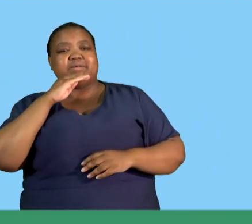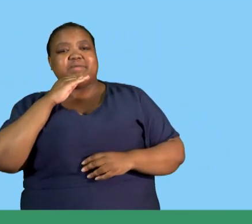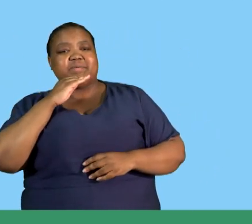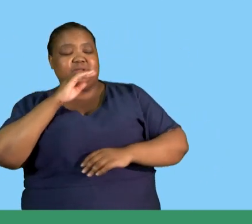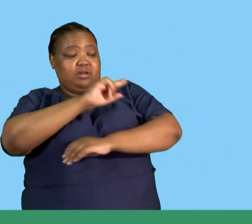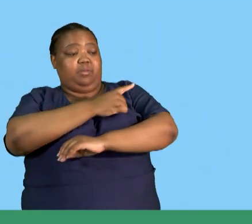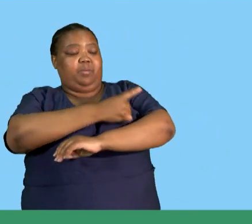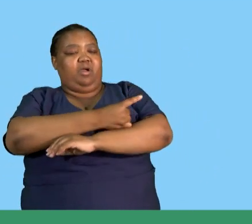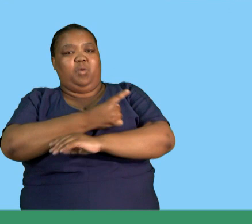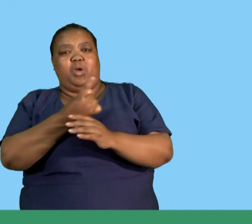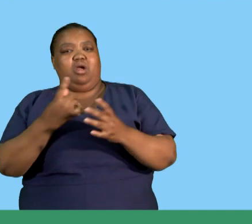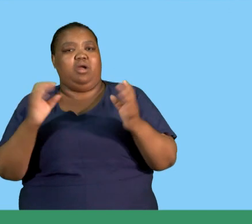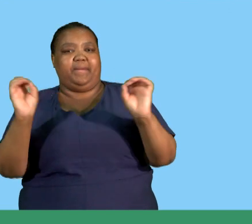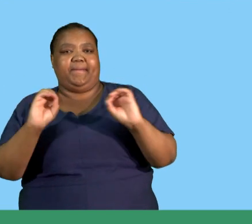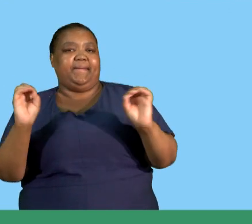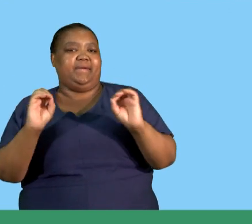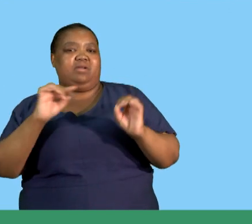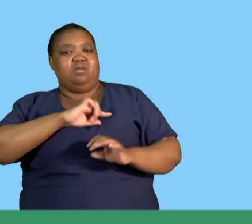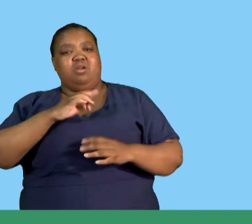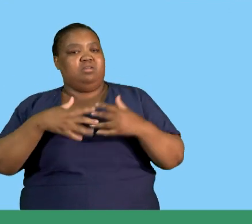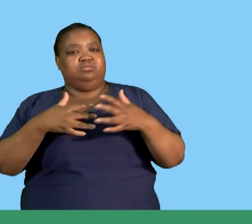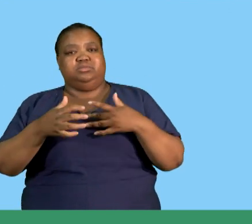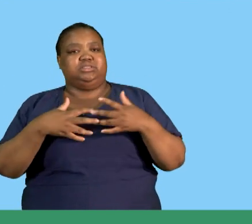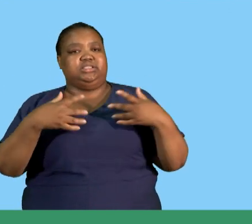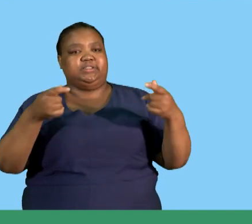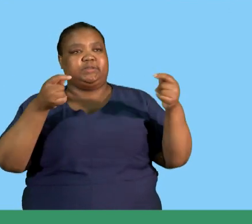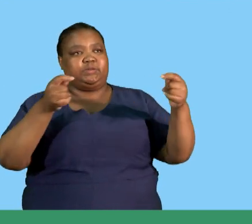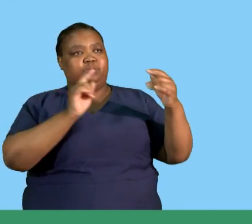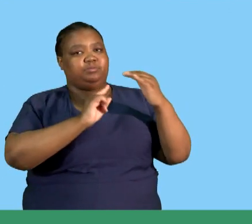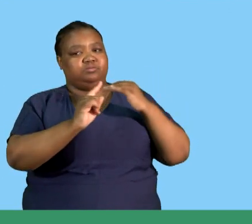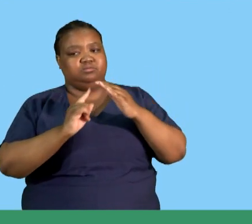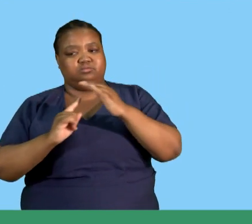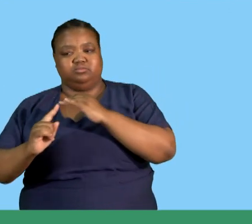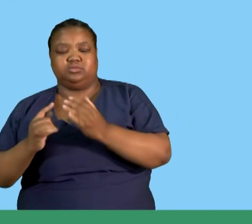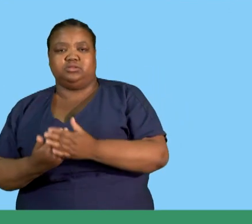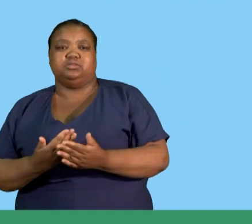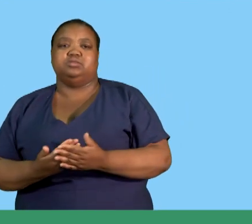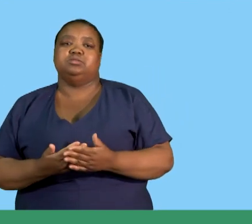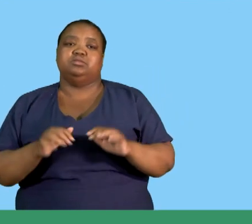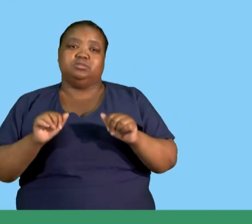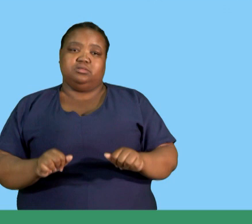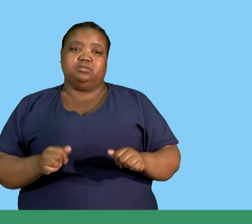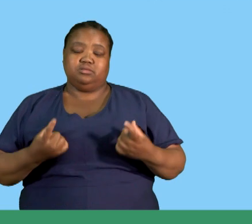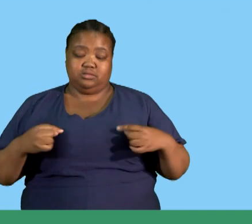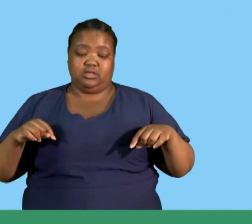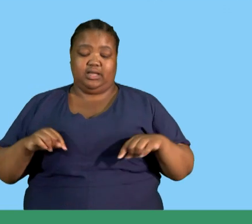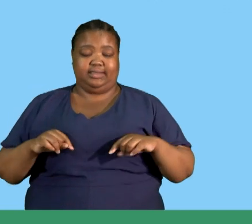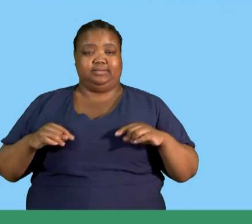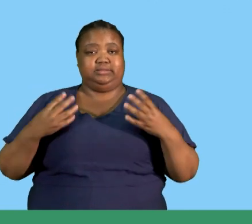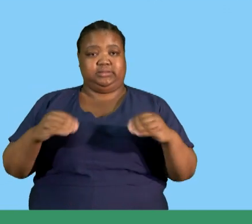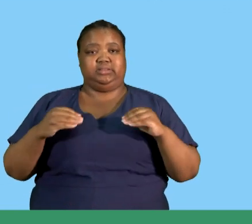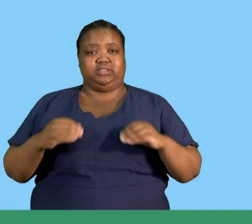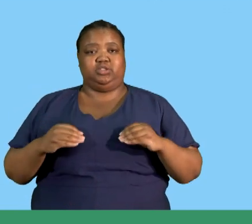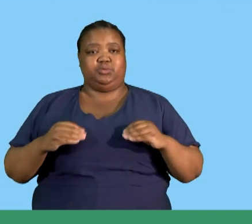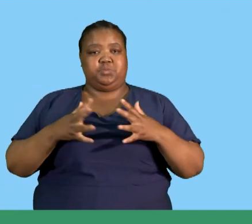then there's little power because they can go to any store that they want to go to. So we need, as a business, we need to draw